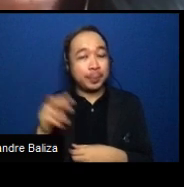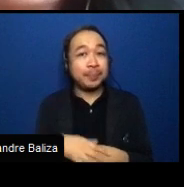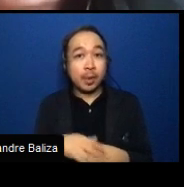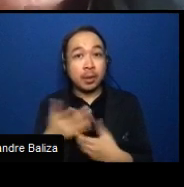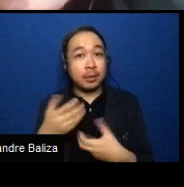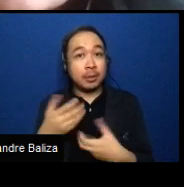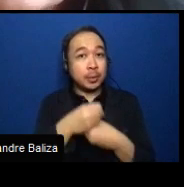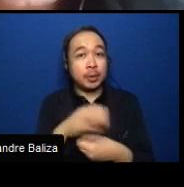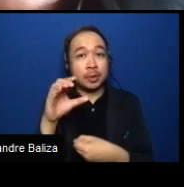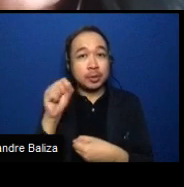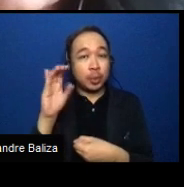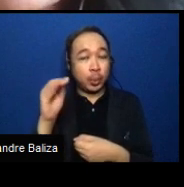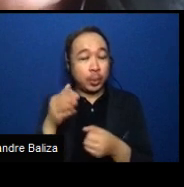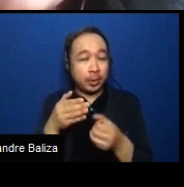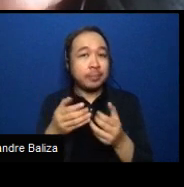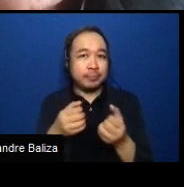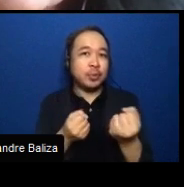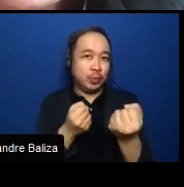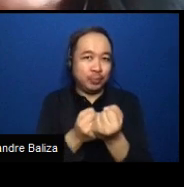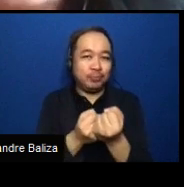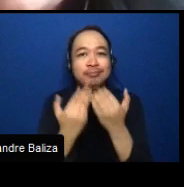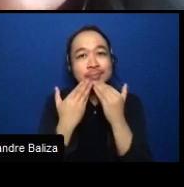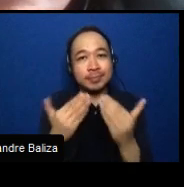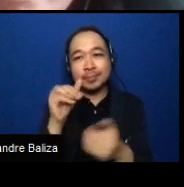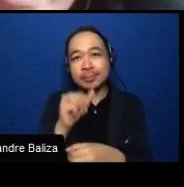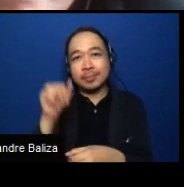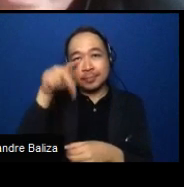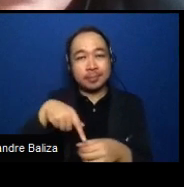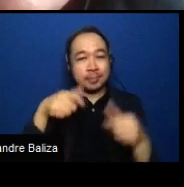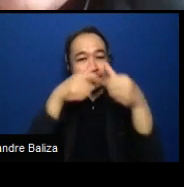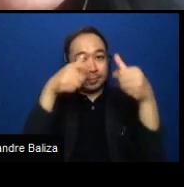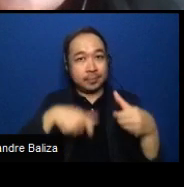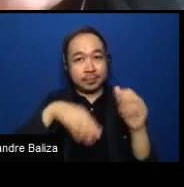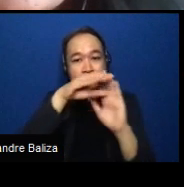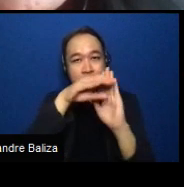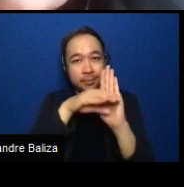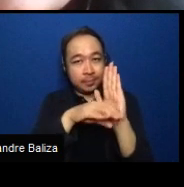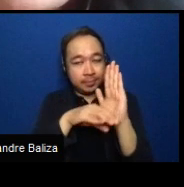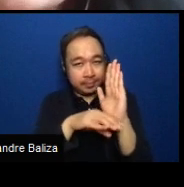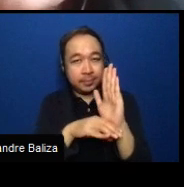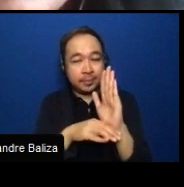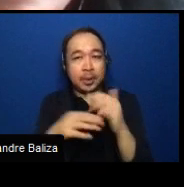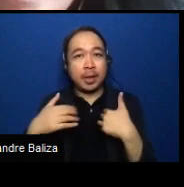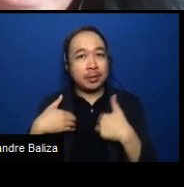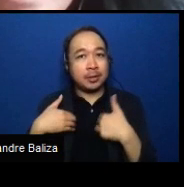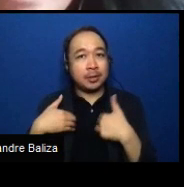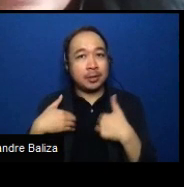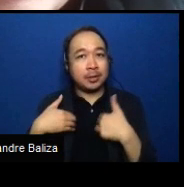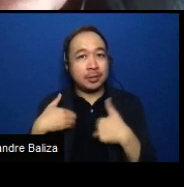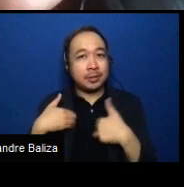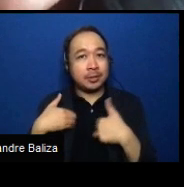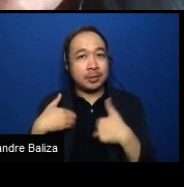we convey our support and appreciation for the Asia Pacific Indicator Framework. We look forward to the member states for its